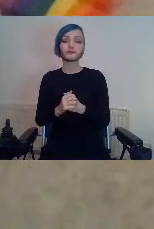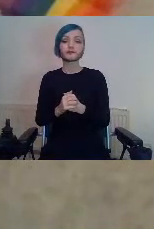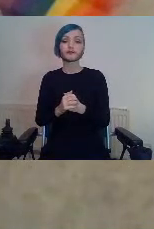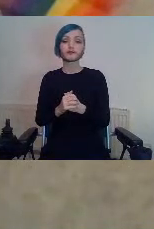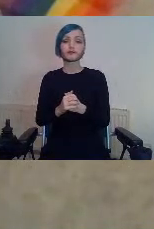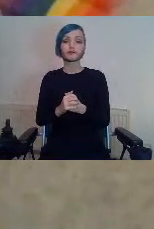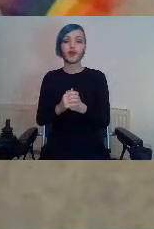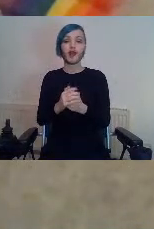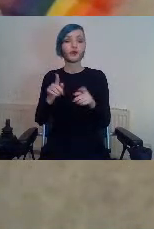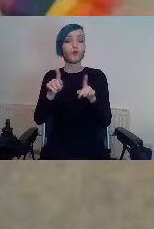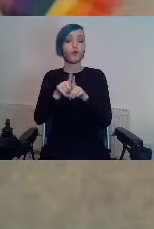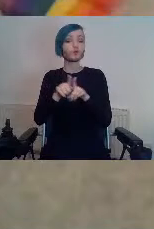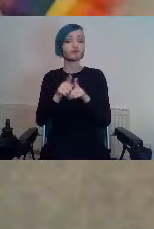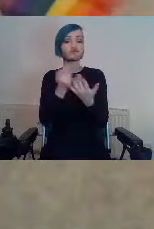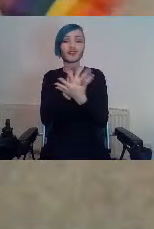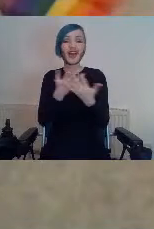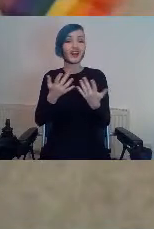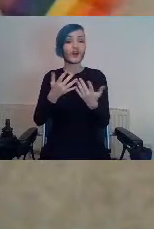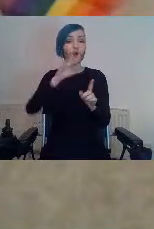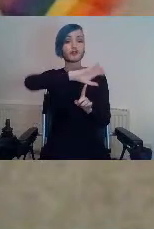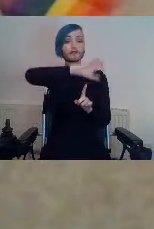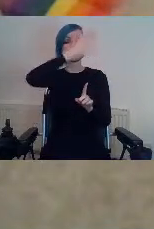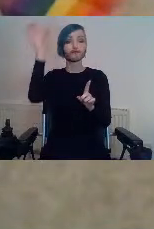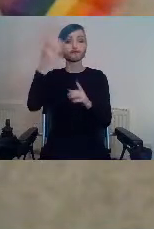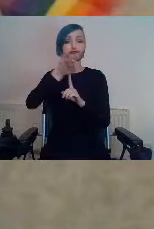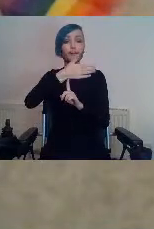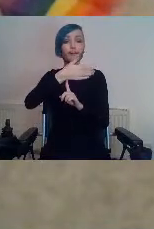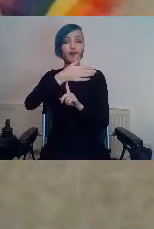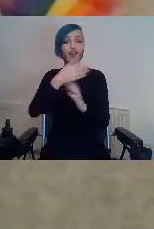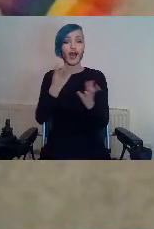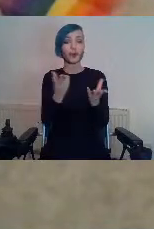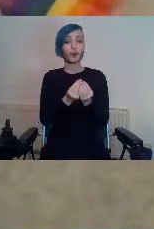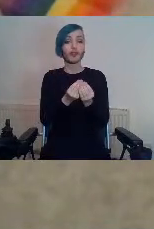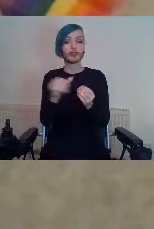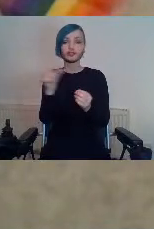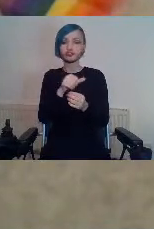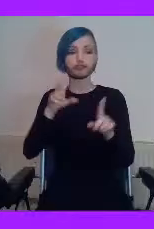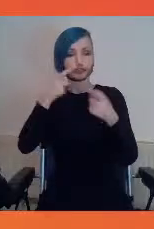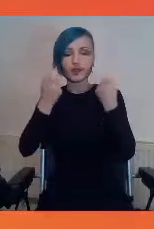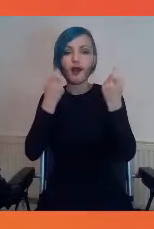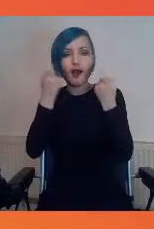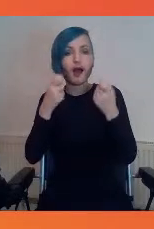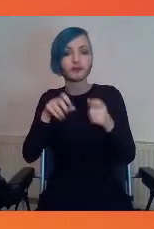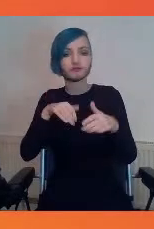rainbow symbols with them on the streets.